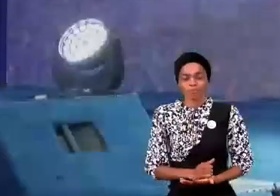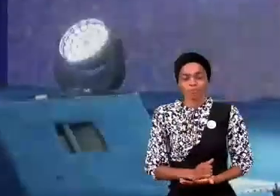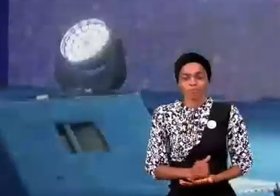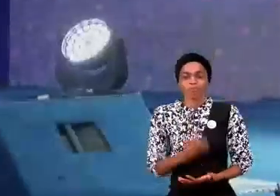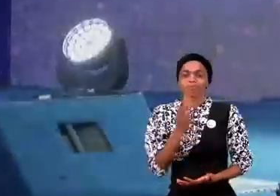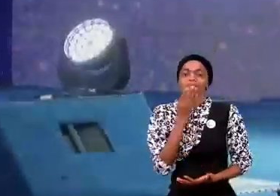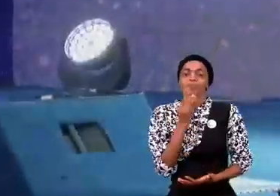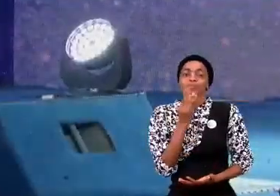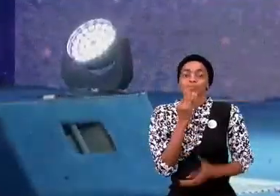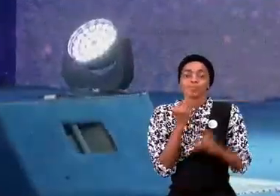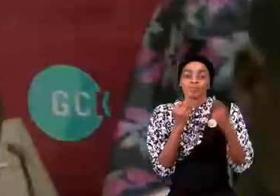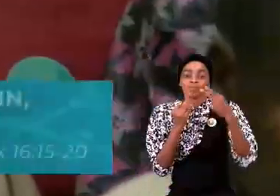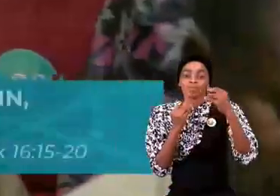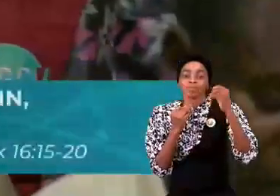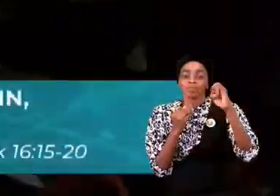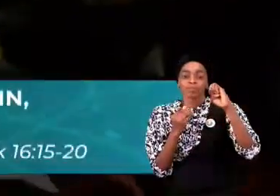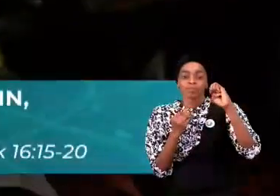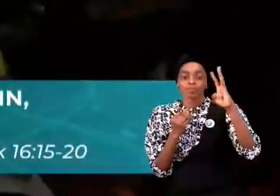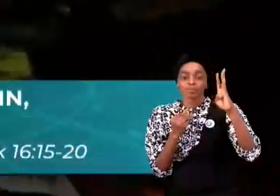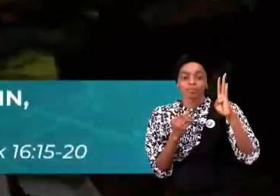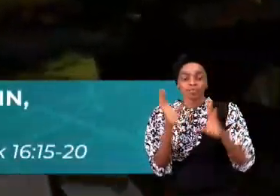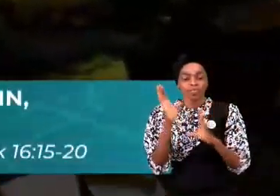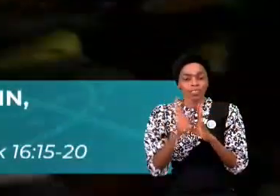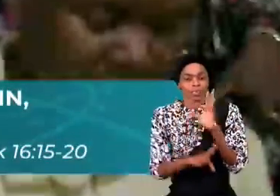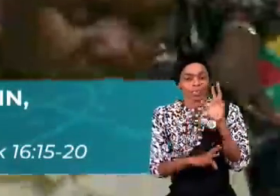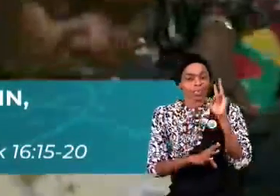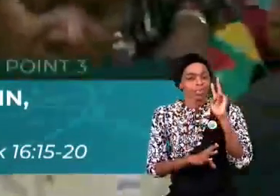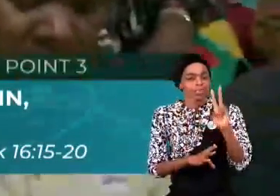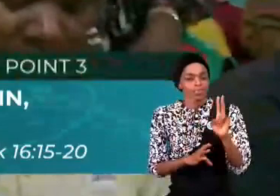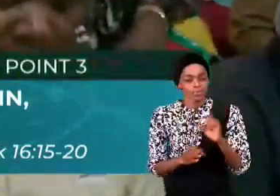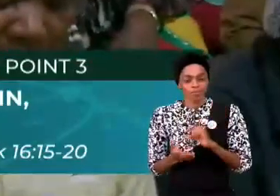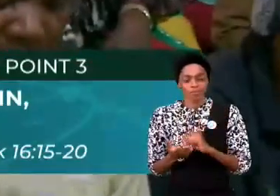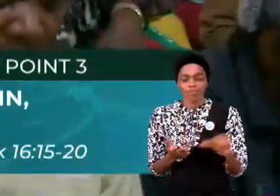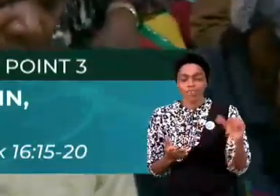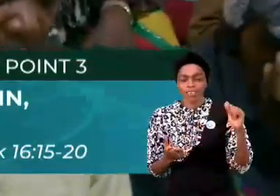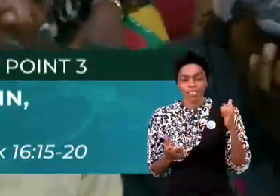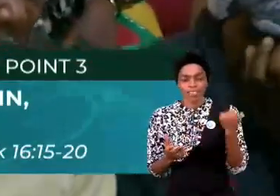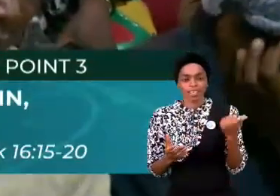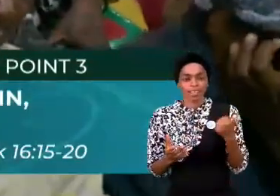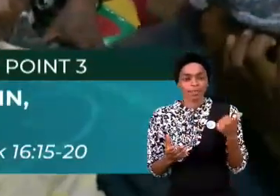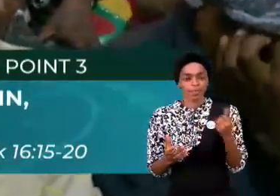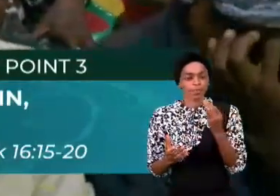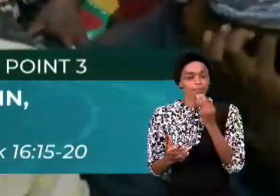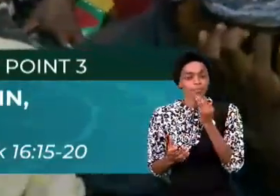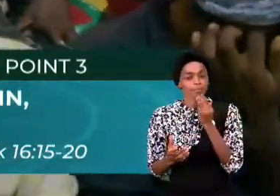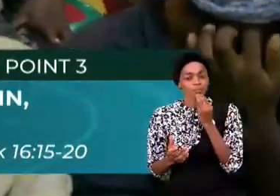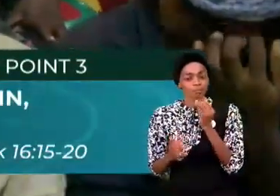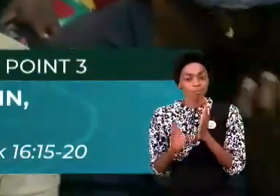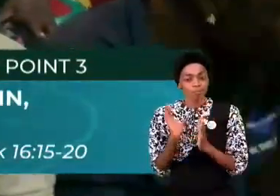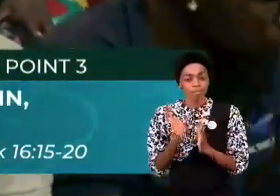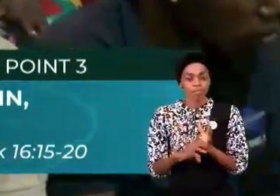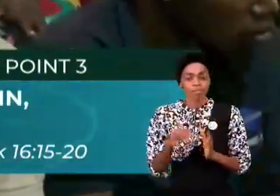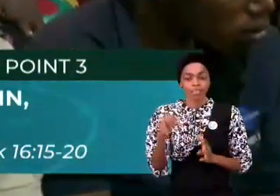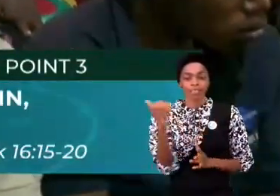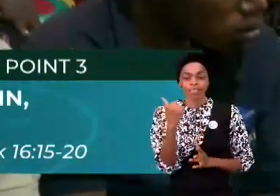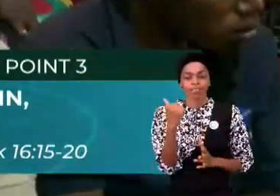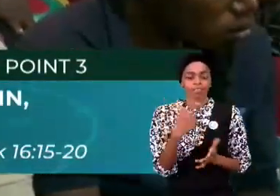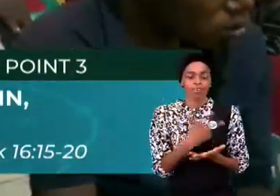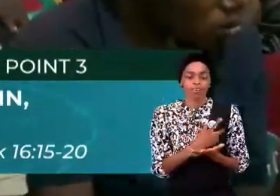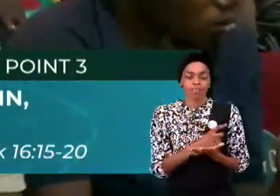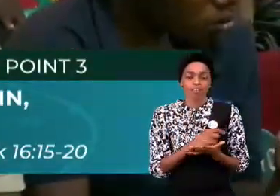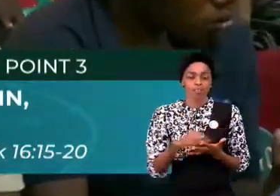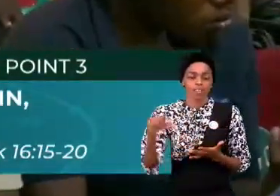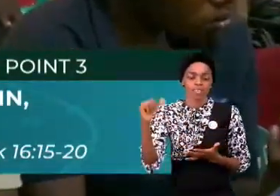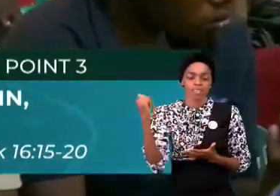10. Hebrews chapter 2, we're looking at verse 10 For it became him for